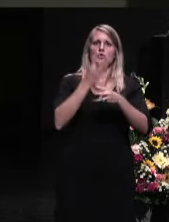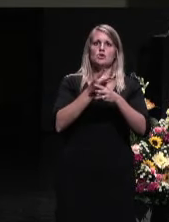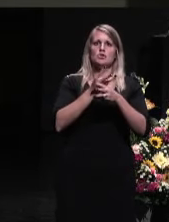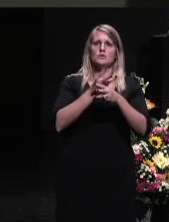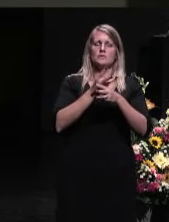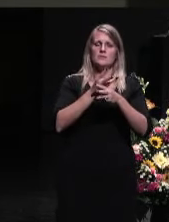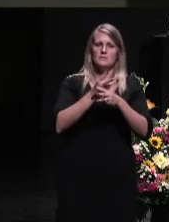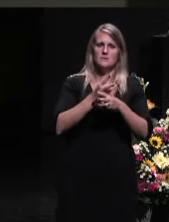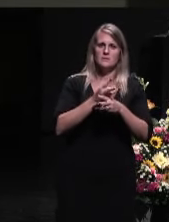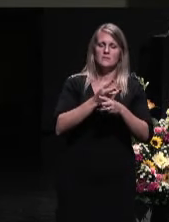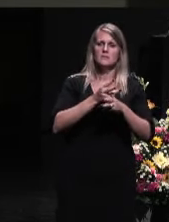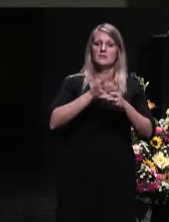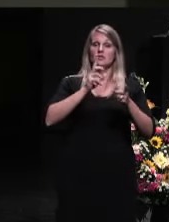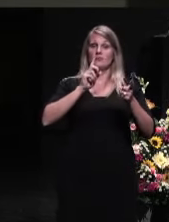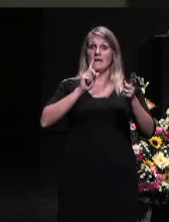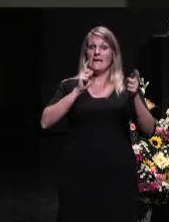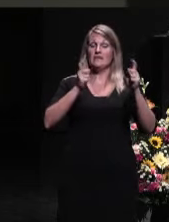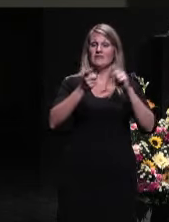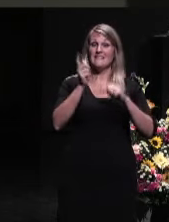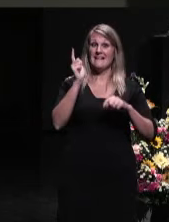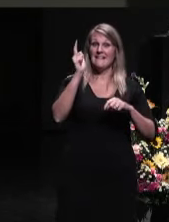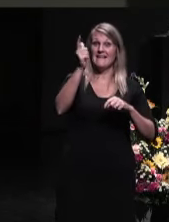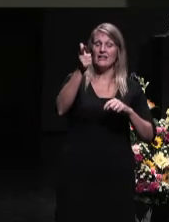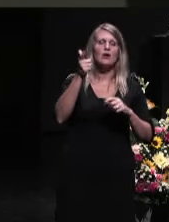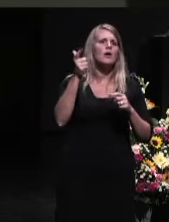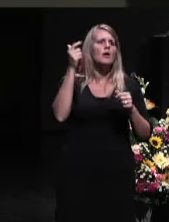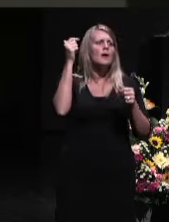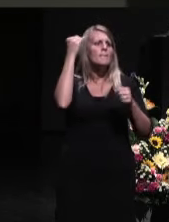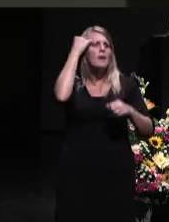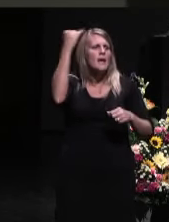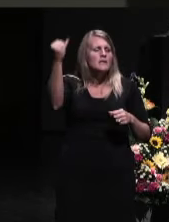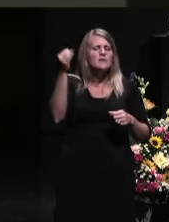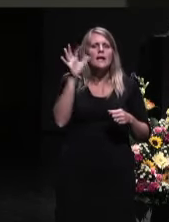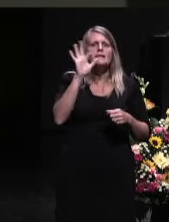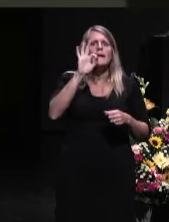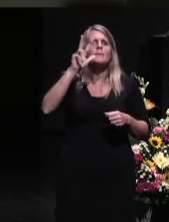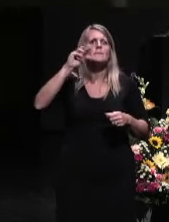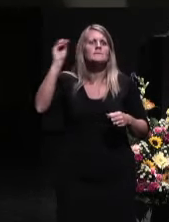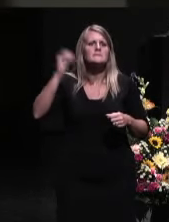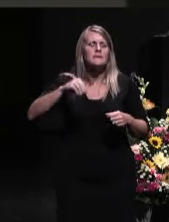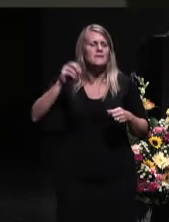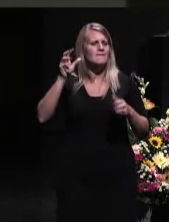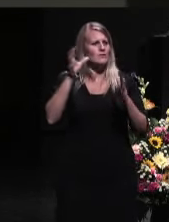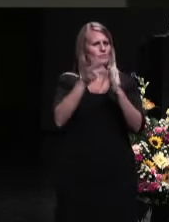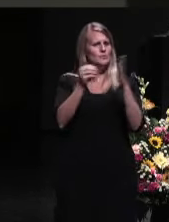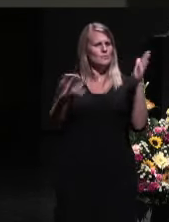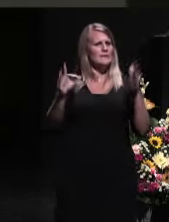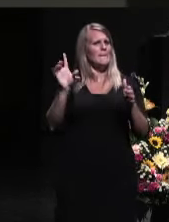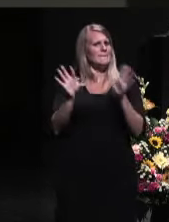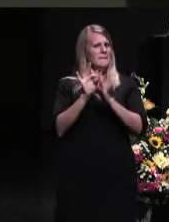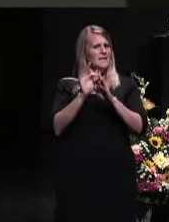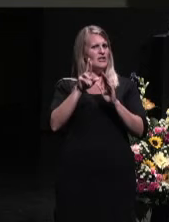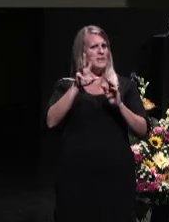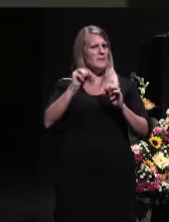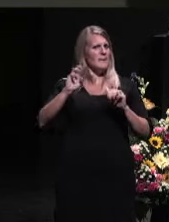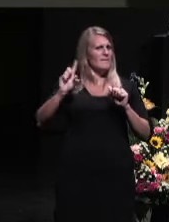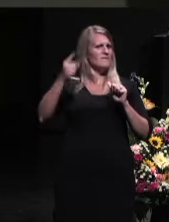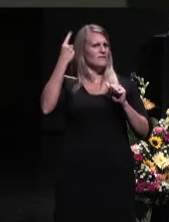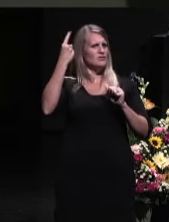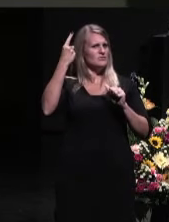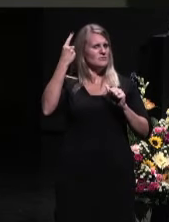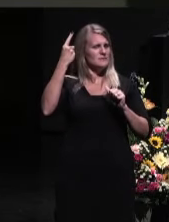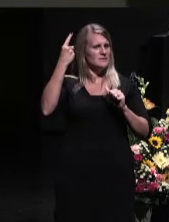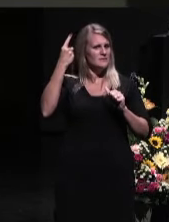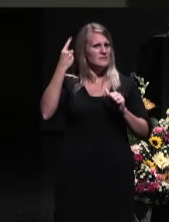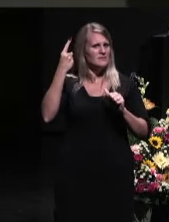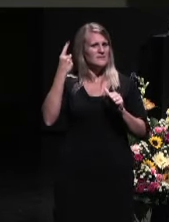to 100% of our students say UWM was their first choice. And by the way, we are in the top 3 choices for 98, where 98% of the students put